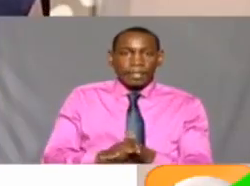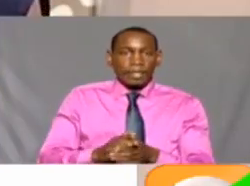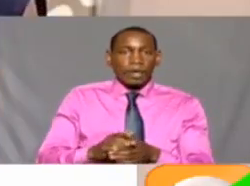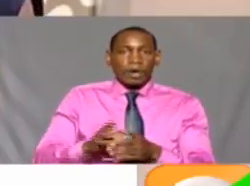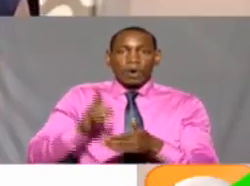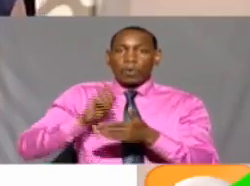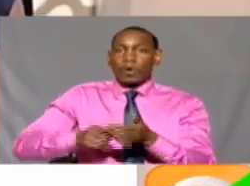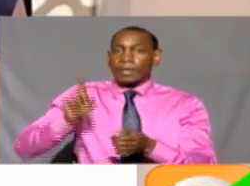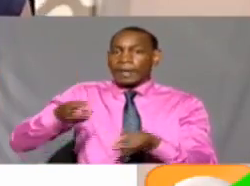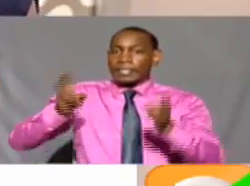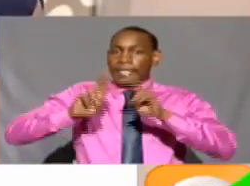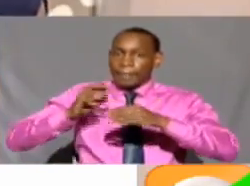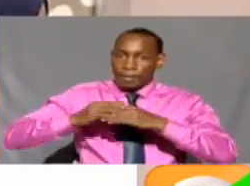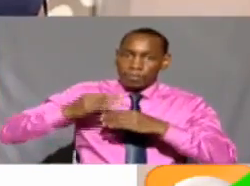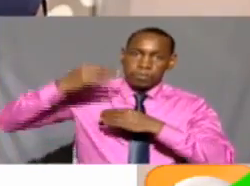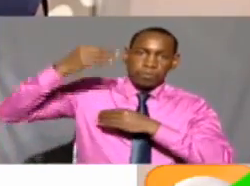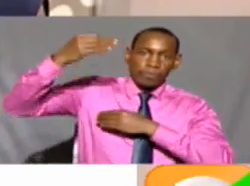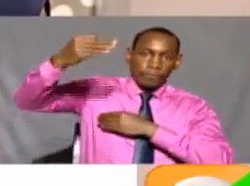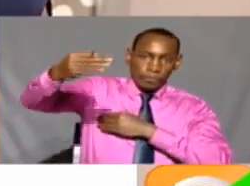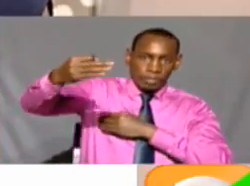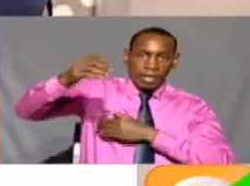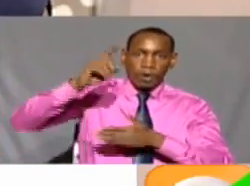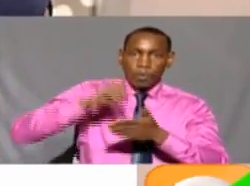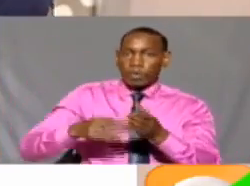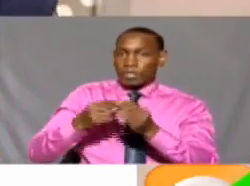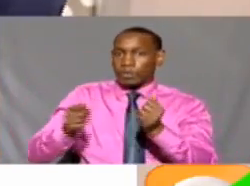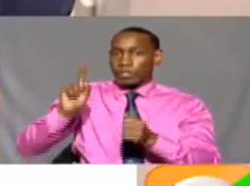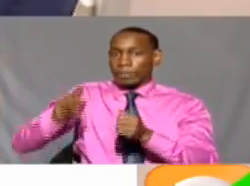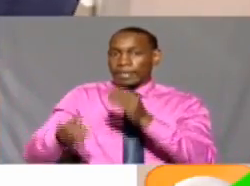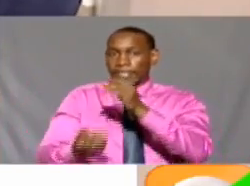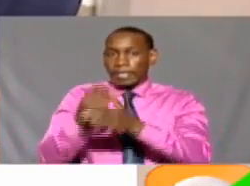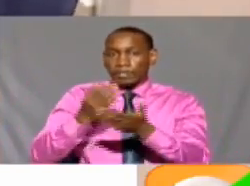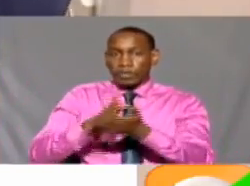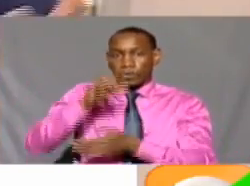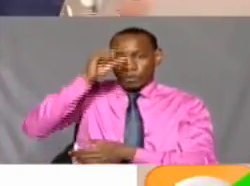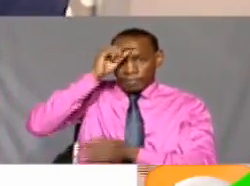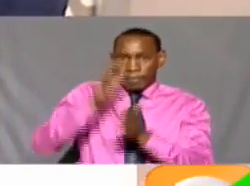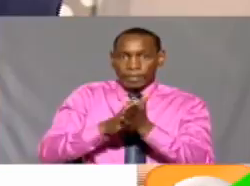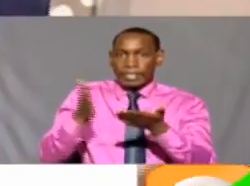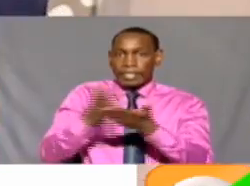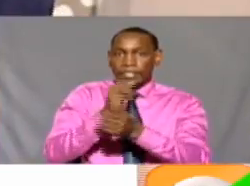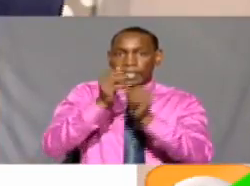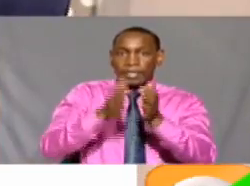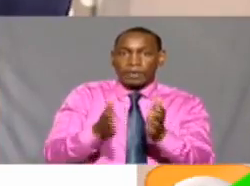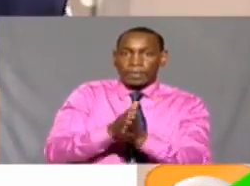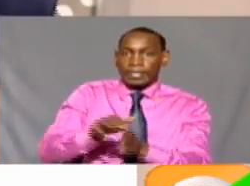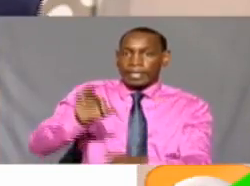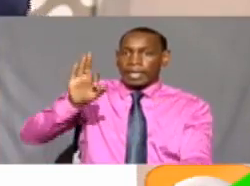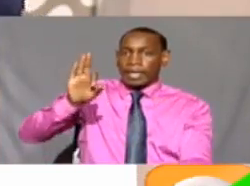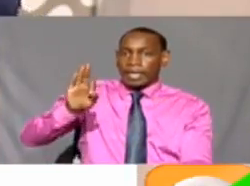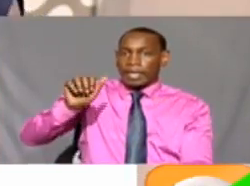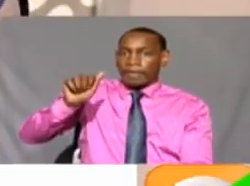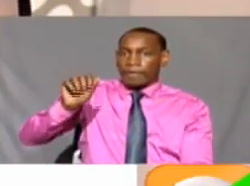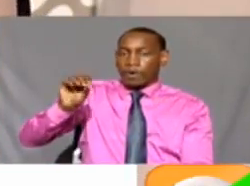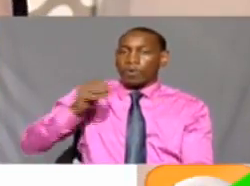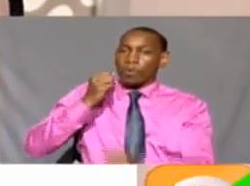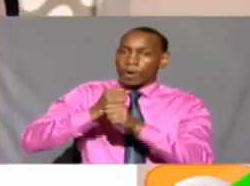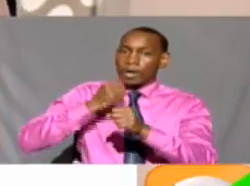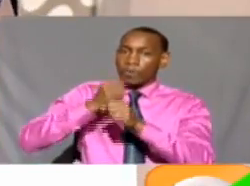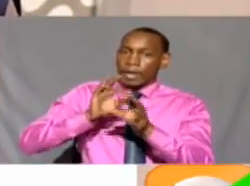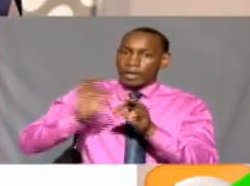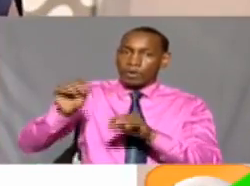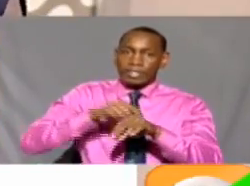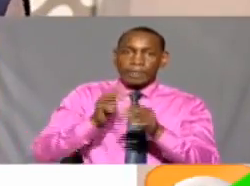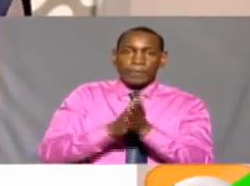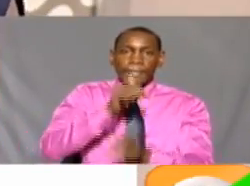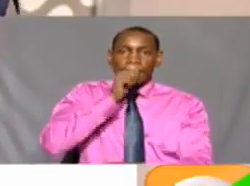what needs to happen going forward? What measures need to be put in place by government, other stakeholders, FAO, you know, has been doing this for a while. Private